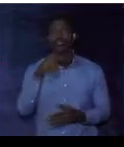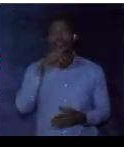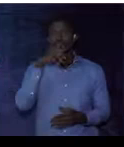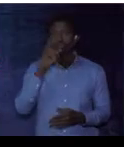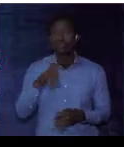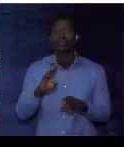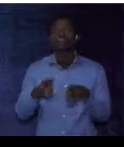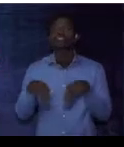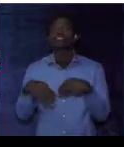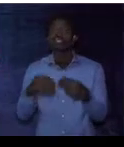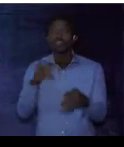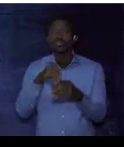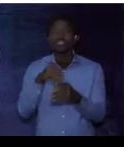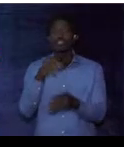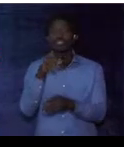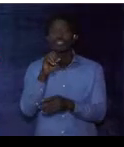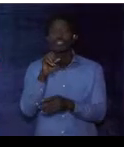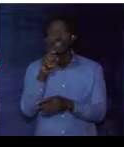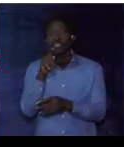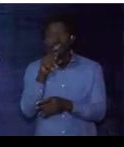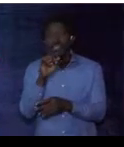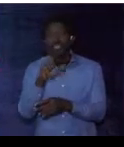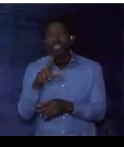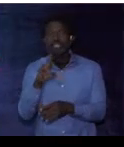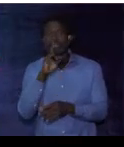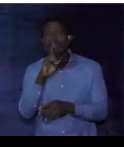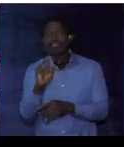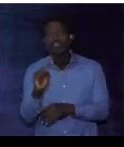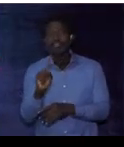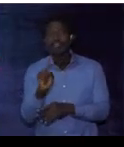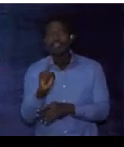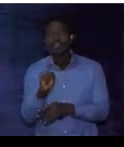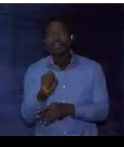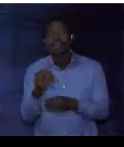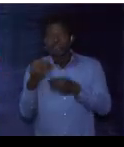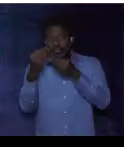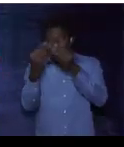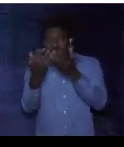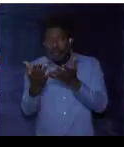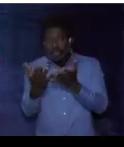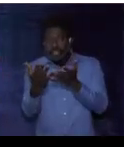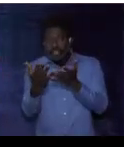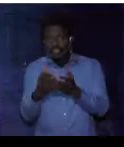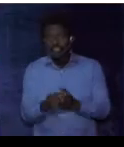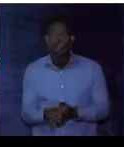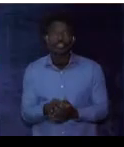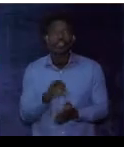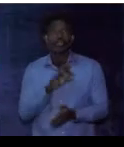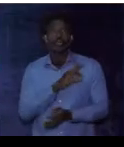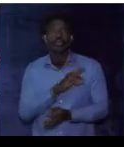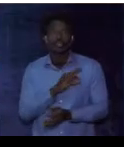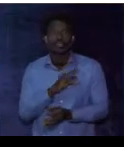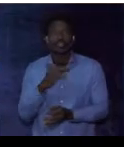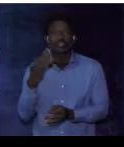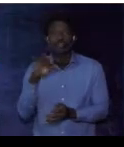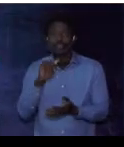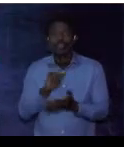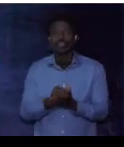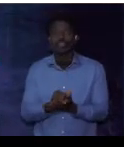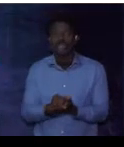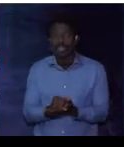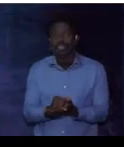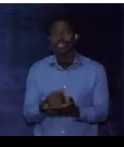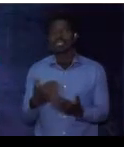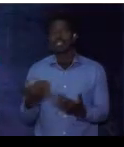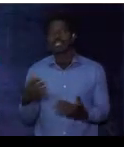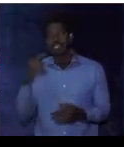something. You must give in details facts, information, features of